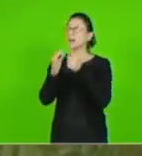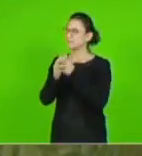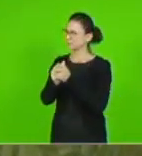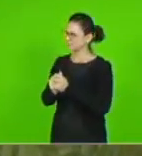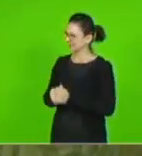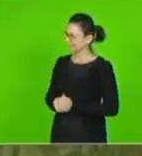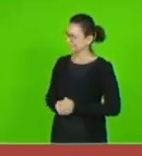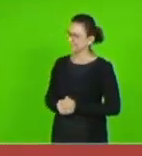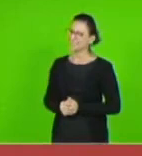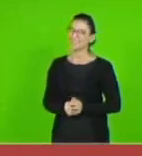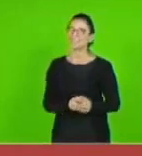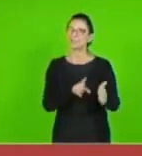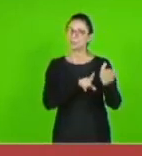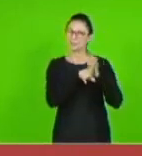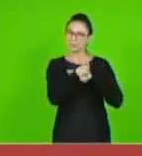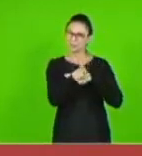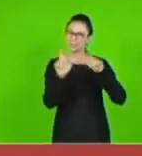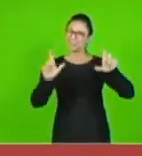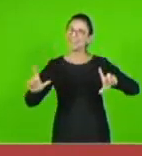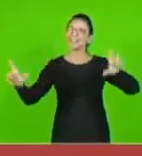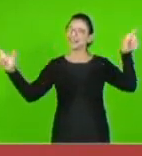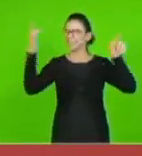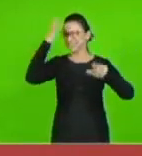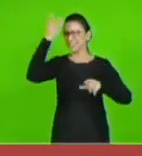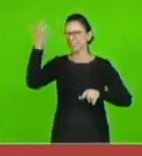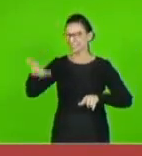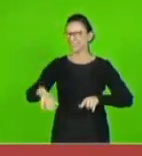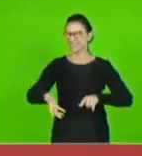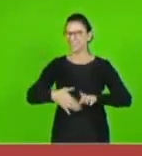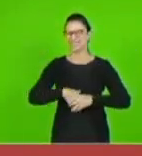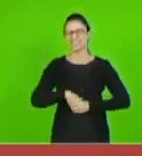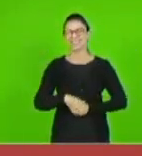Amen. We're going to now start the questions.